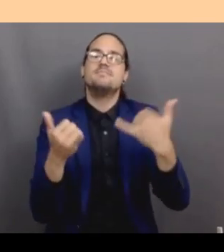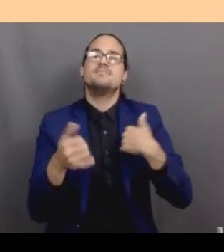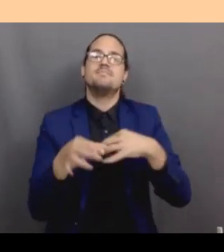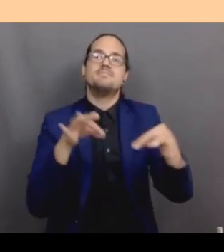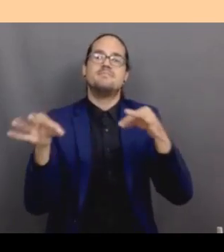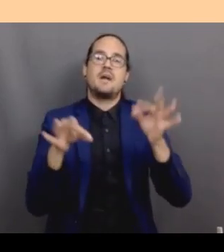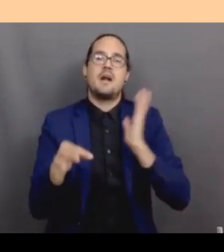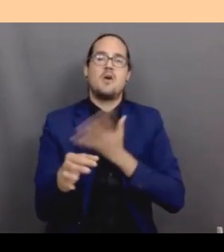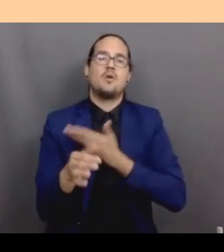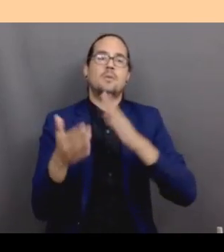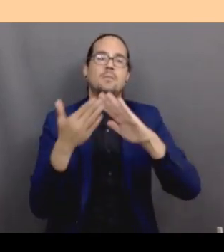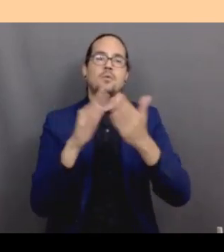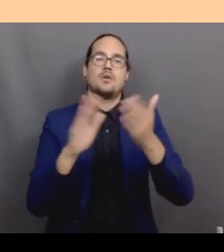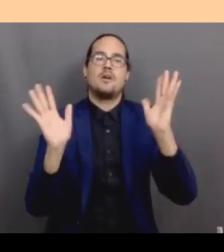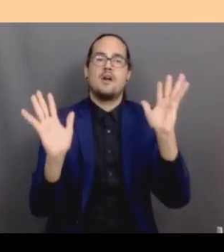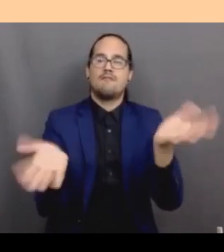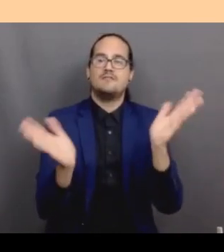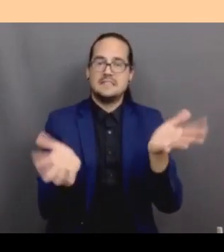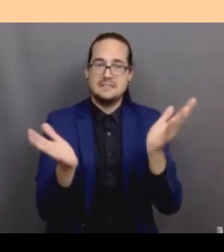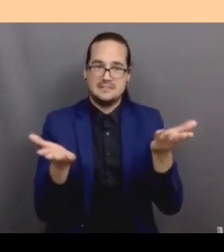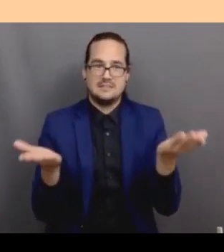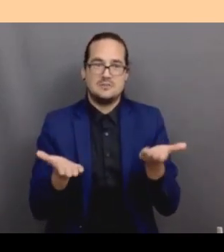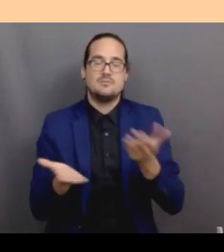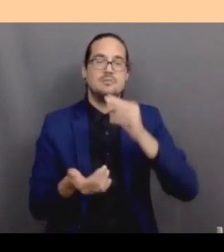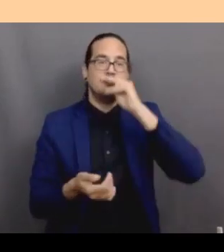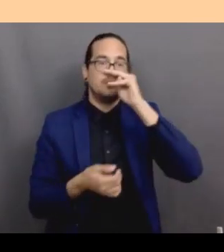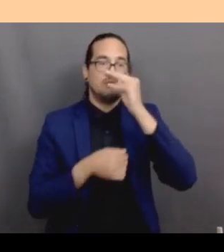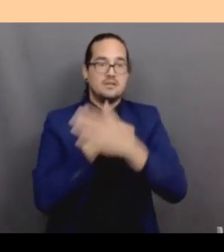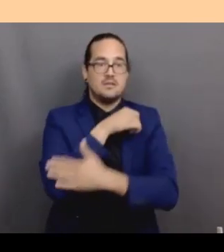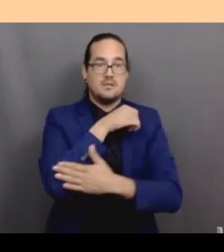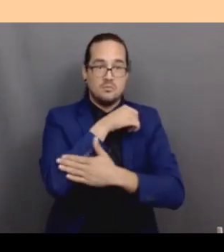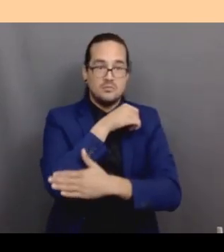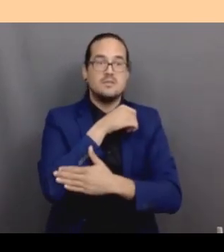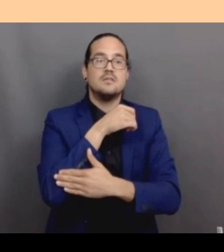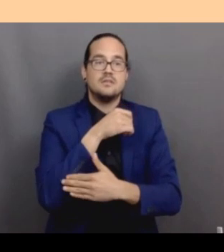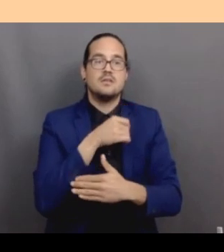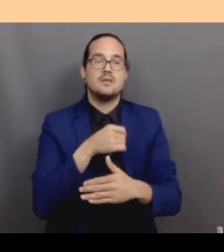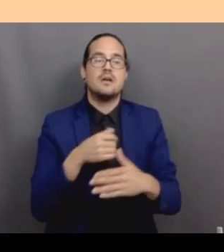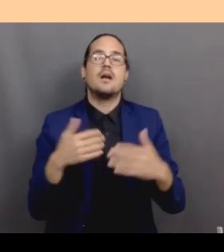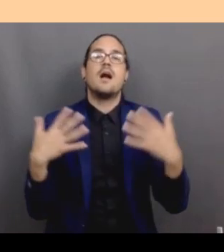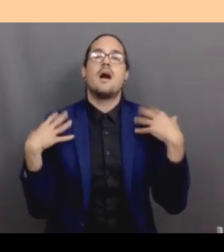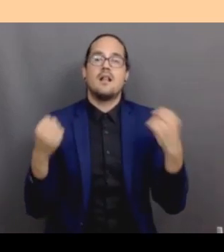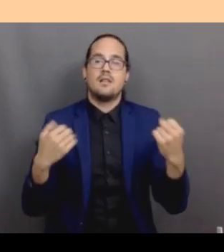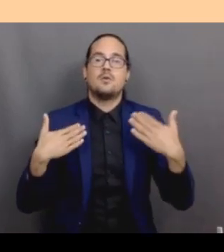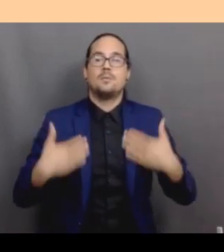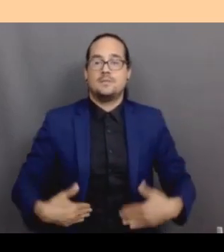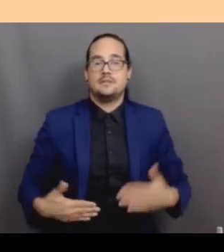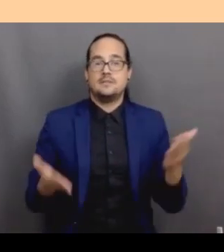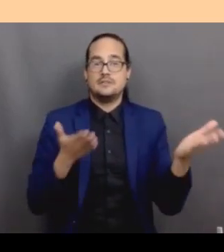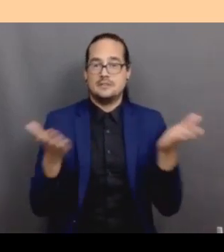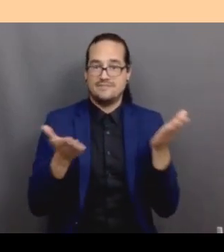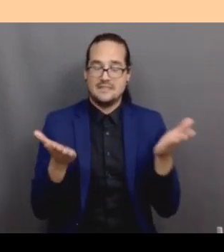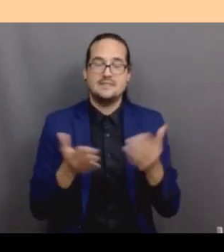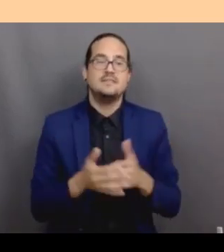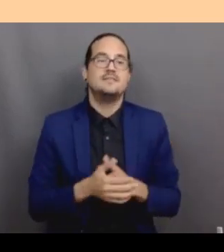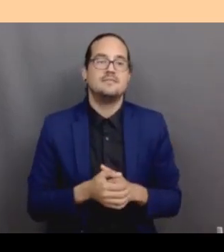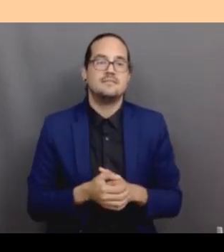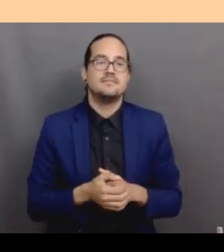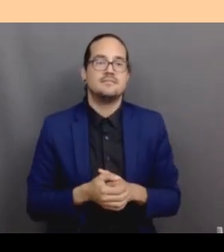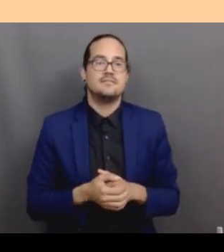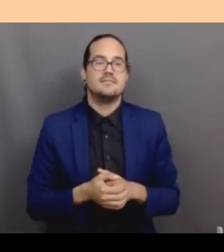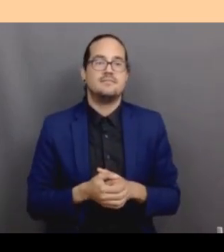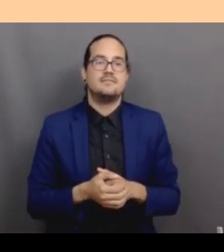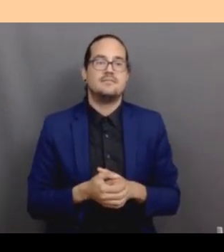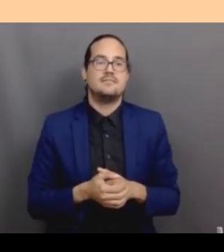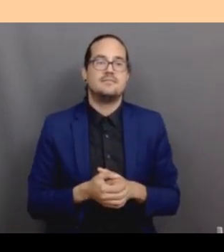Marin. And our two health experts that are joining us this evening are Benita McLarin, who is the Director of Marin Health and Human Services,